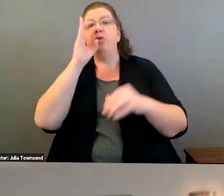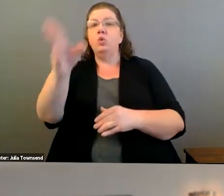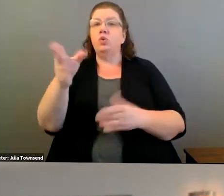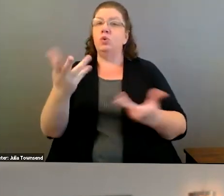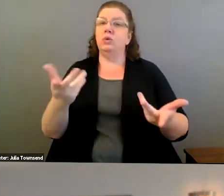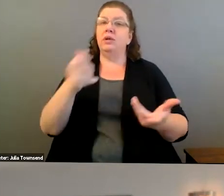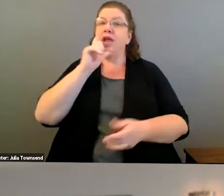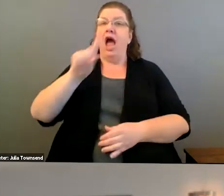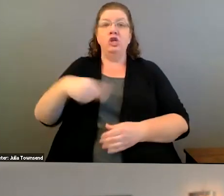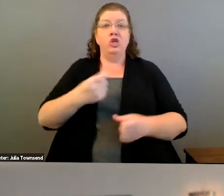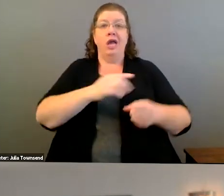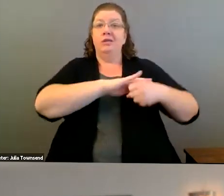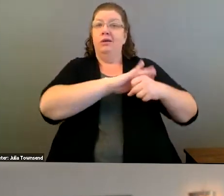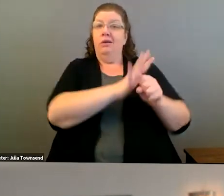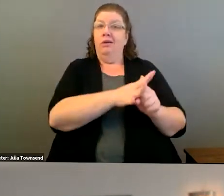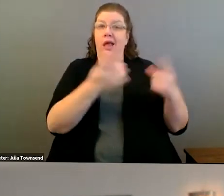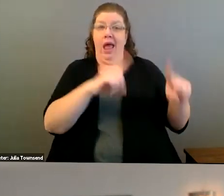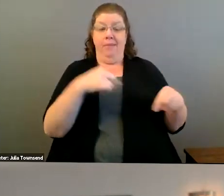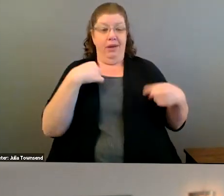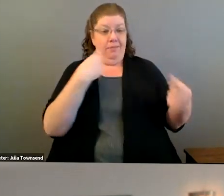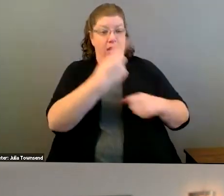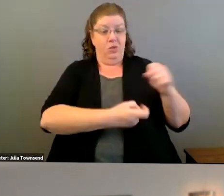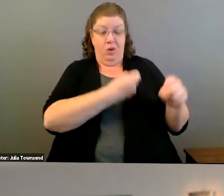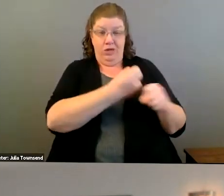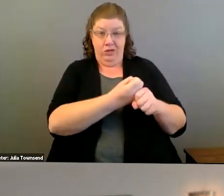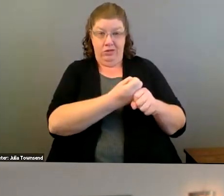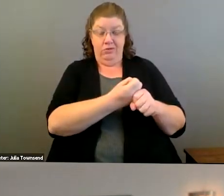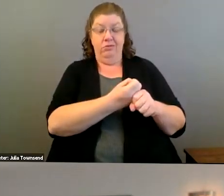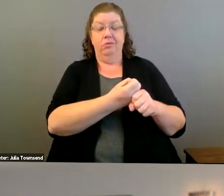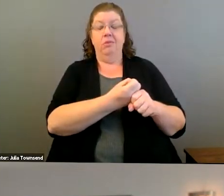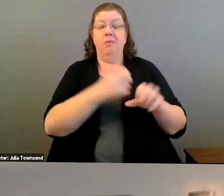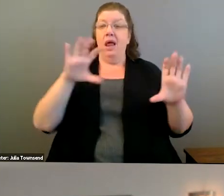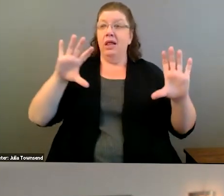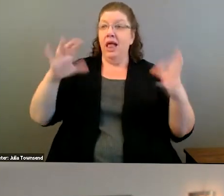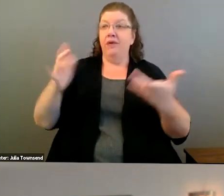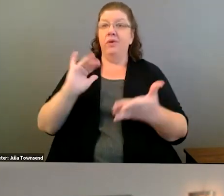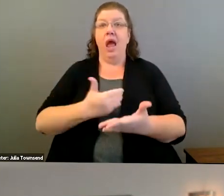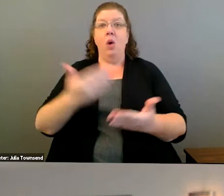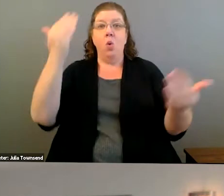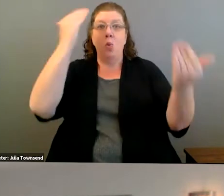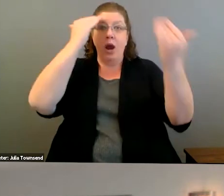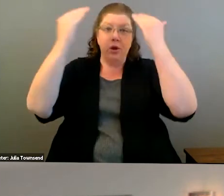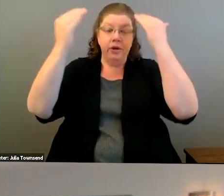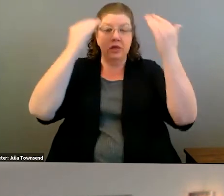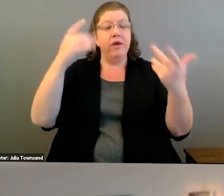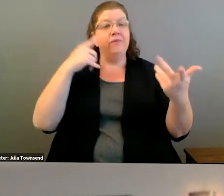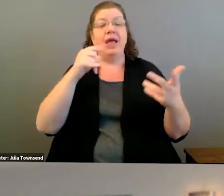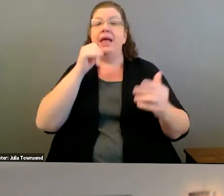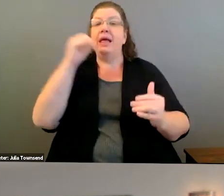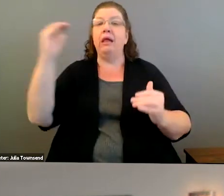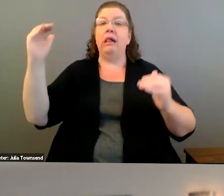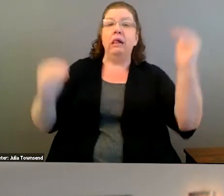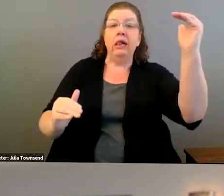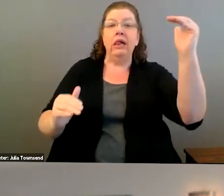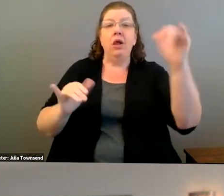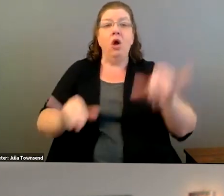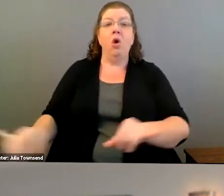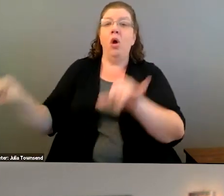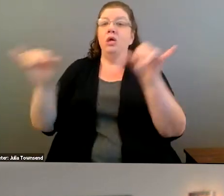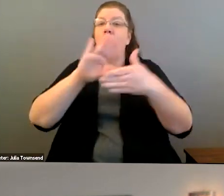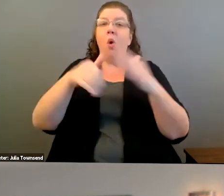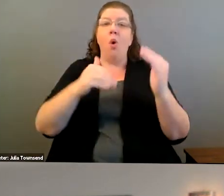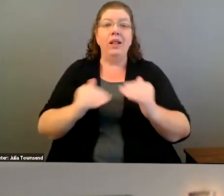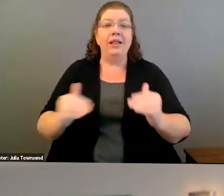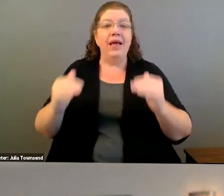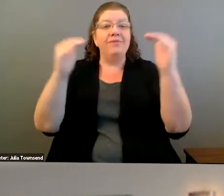just the COVID epidemic occurred in the past year, collectively our awareness has grown of the vast inequities across all standards of living that exist